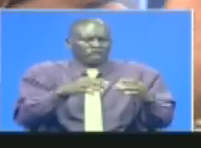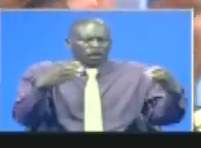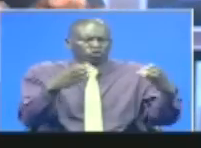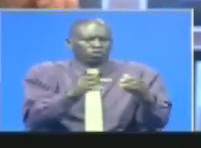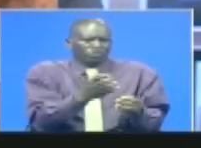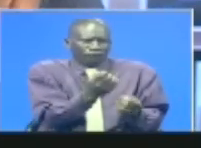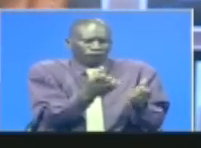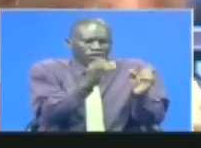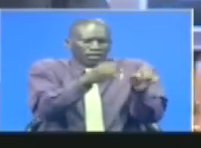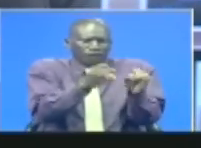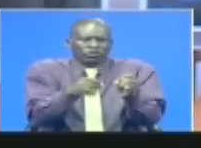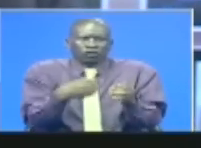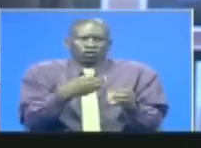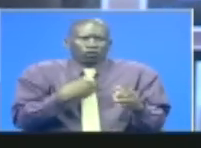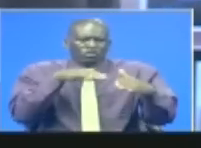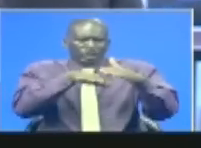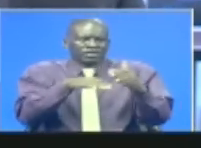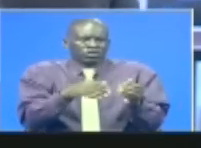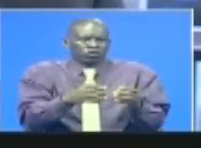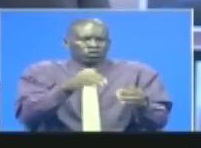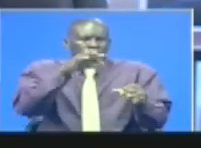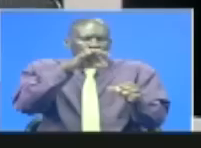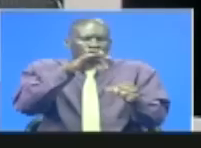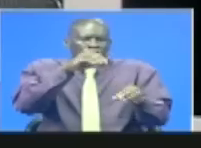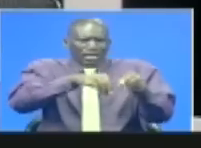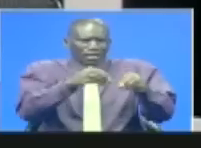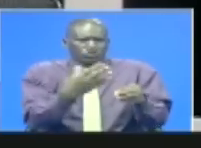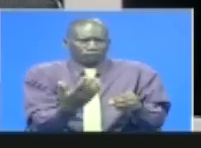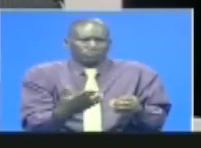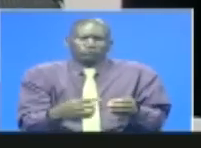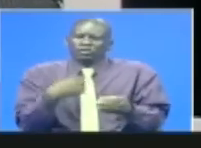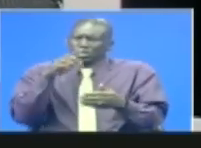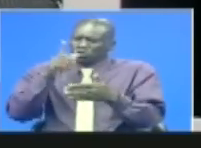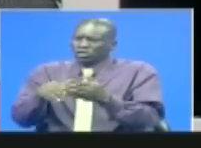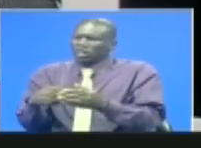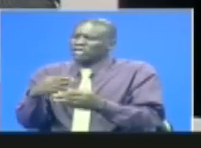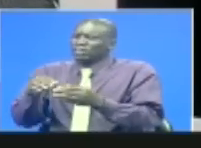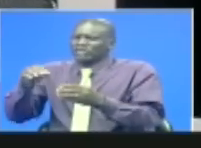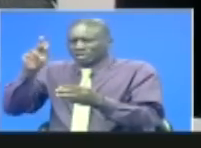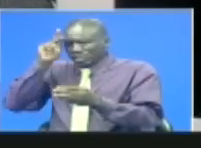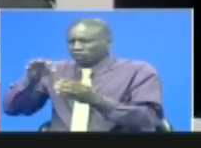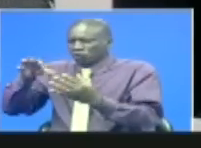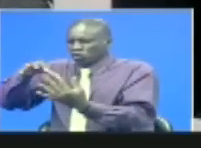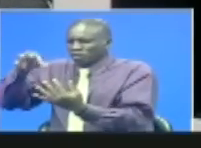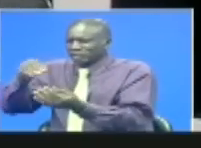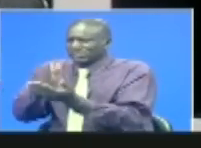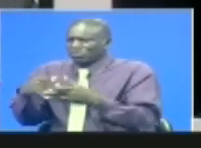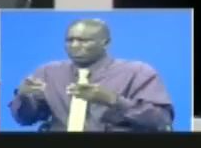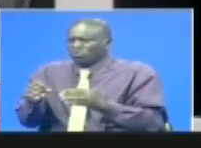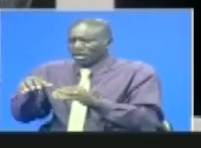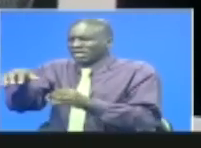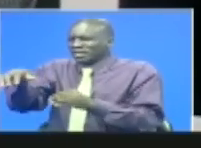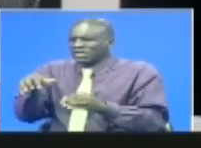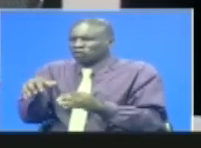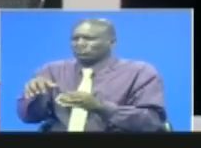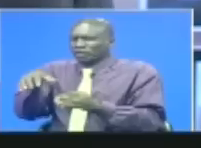few individuals who had access to probably ballot papers. You claimed that in the Kiambu nominations that some of the aspirants were transporting the ballot